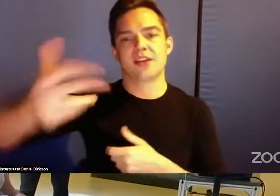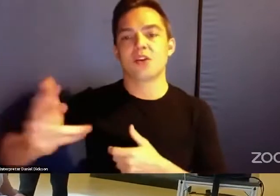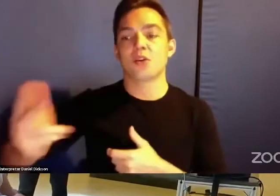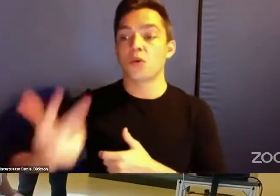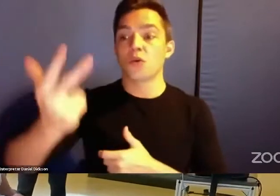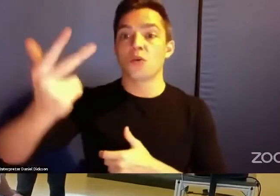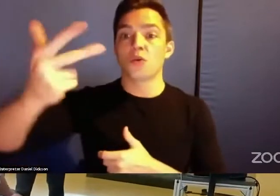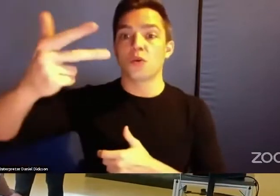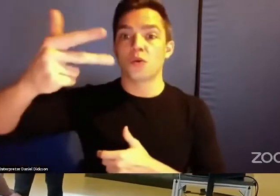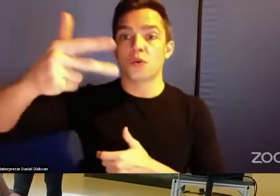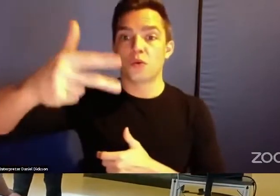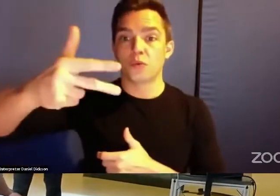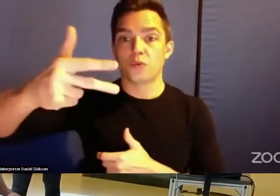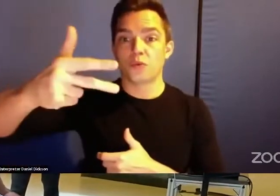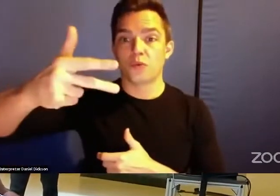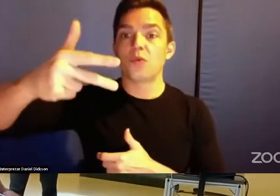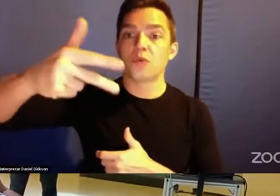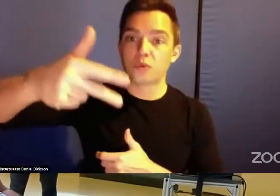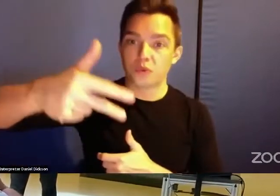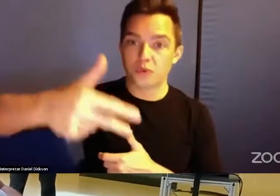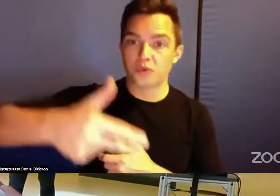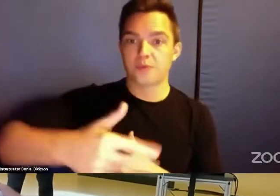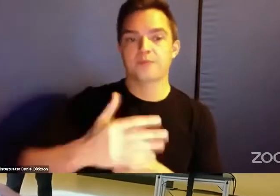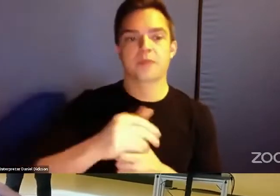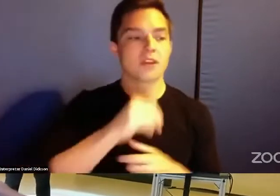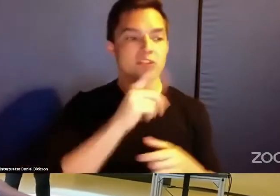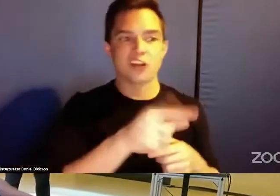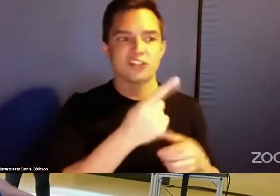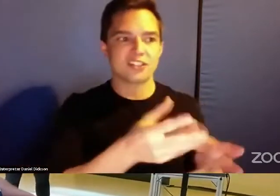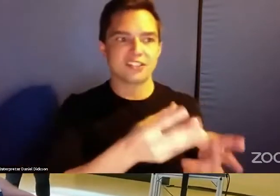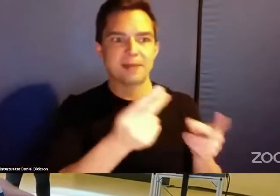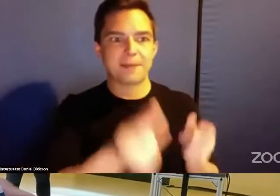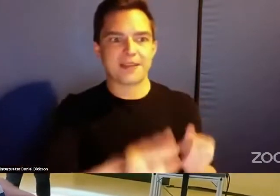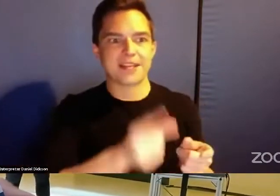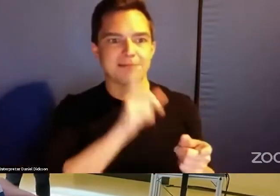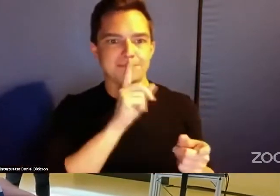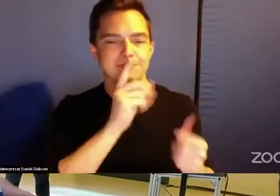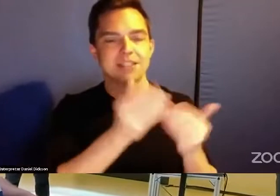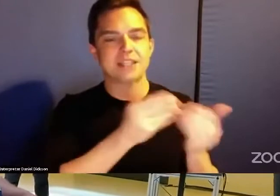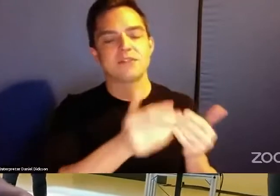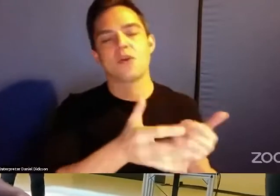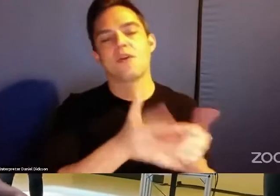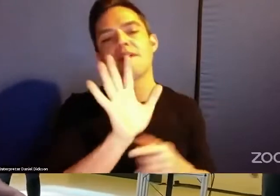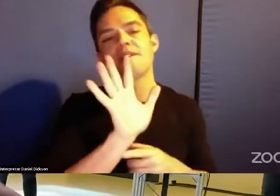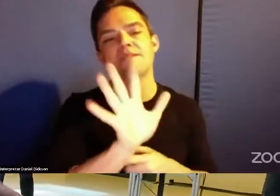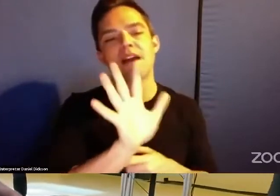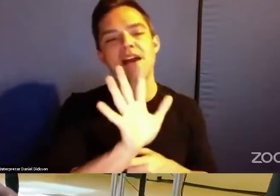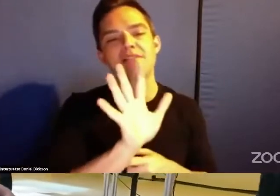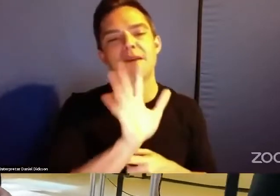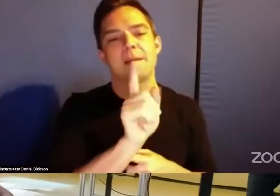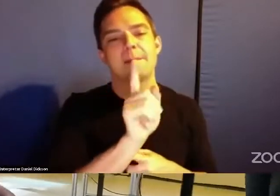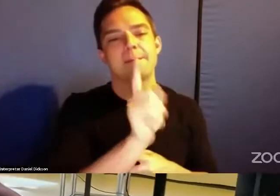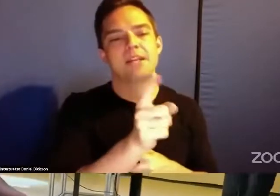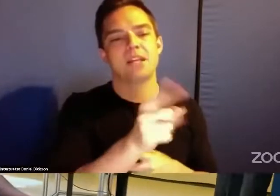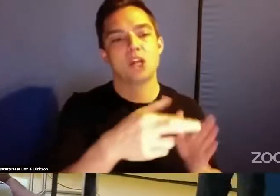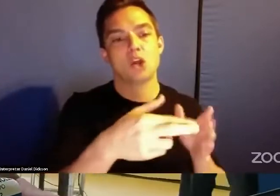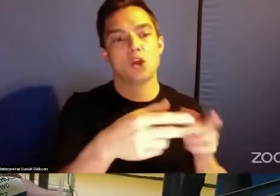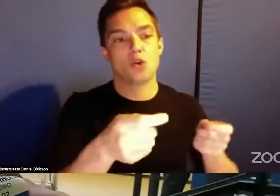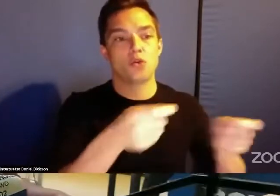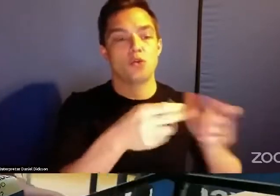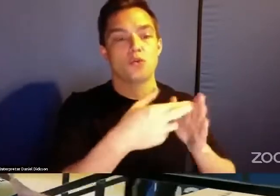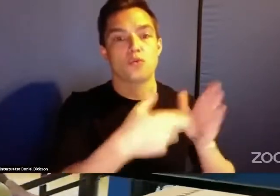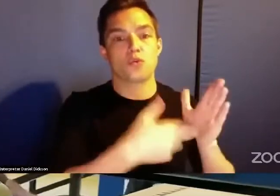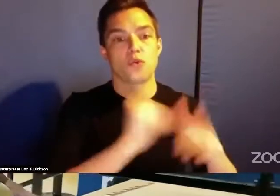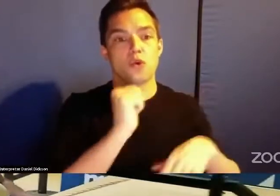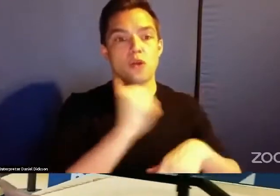not just about speed, even though there is a 5-minute ruling, and away we go. So this is